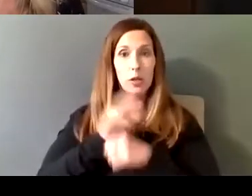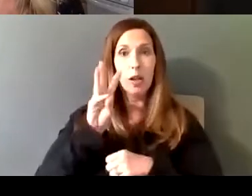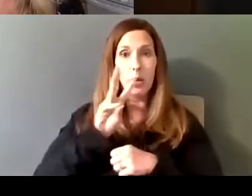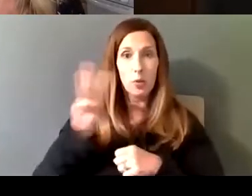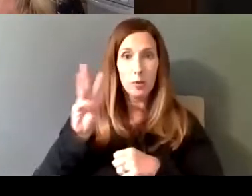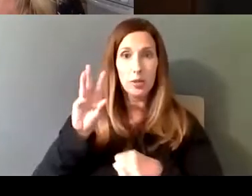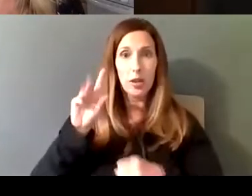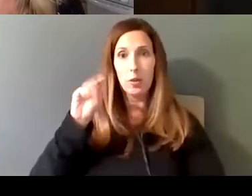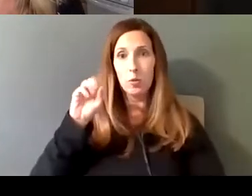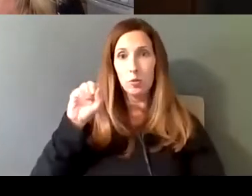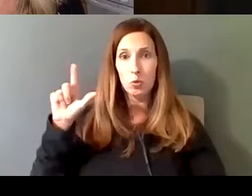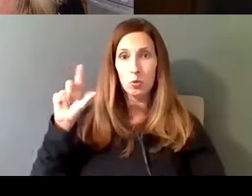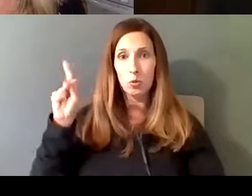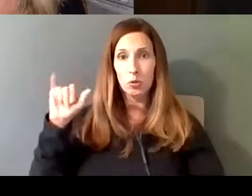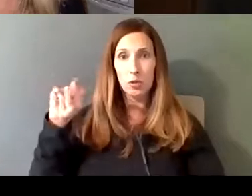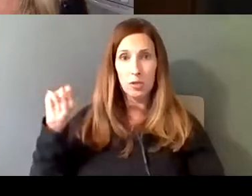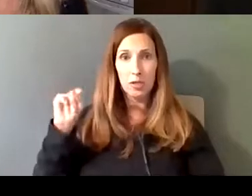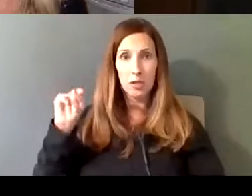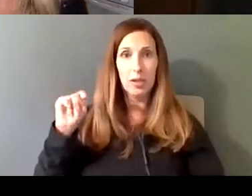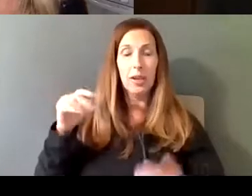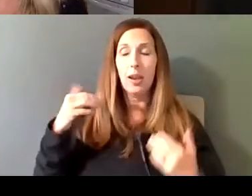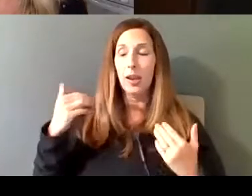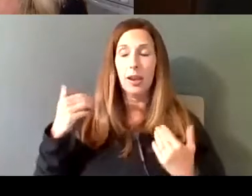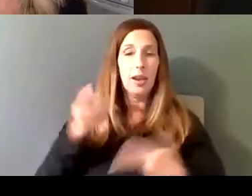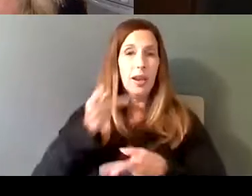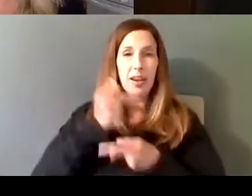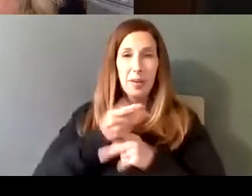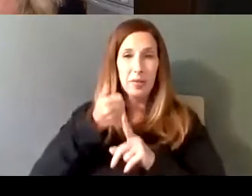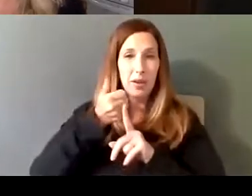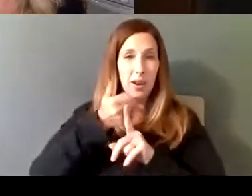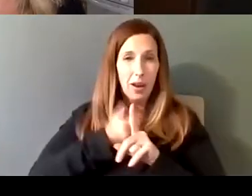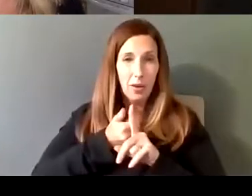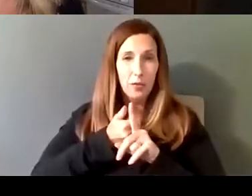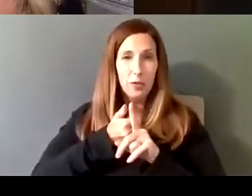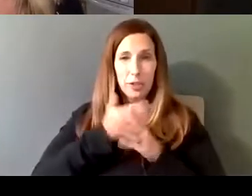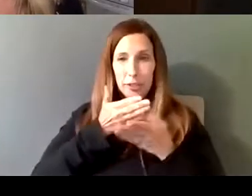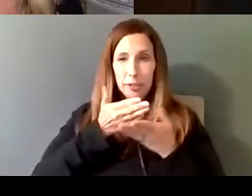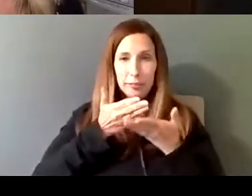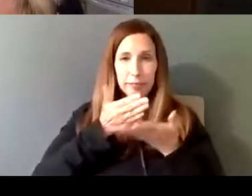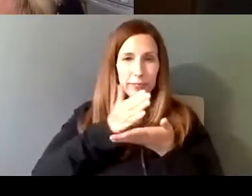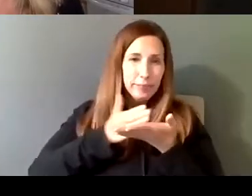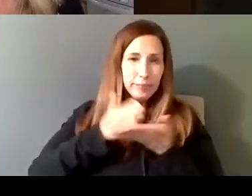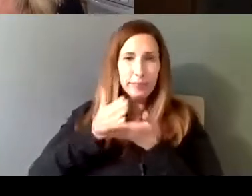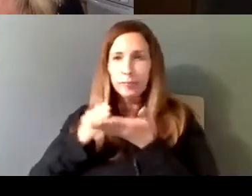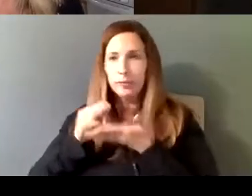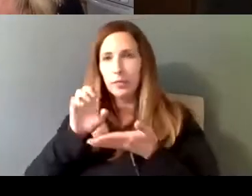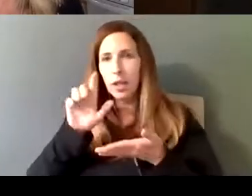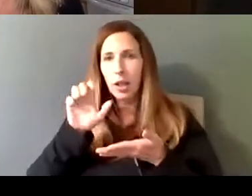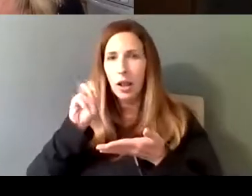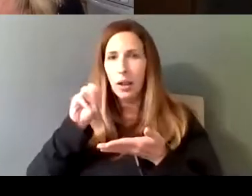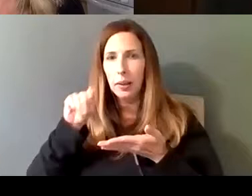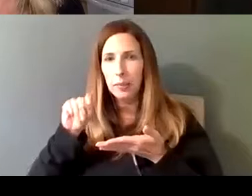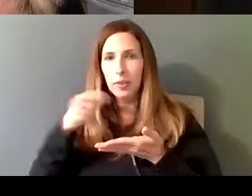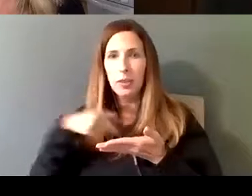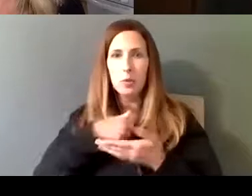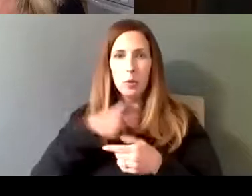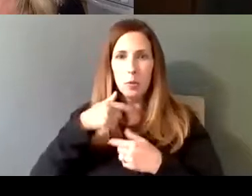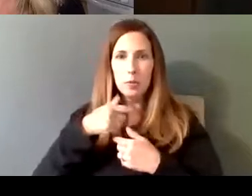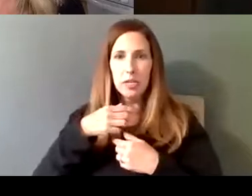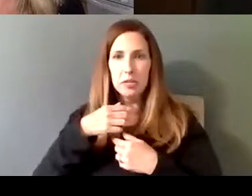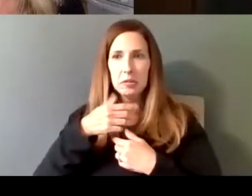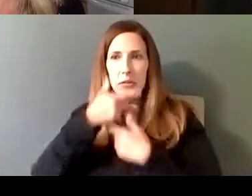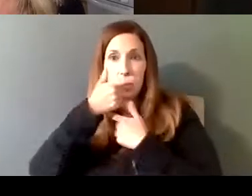really unique because it housed every single element that one would be interested in terms of trying to engage